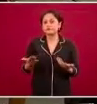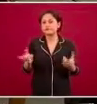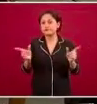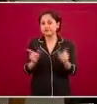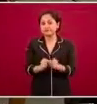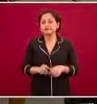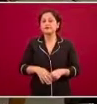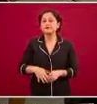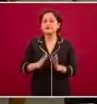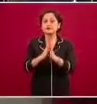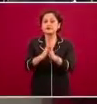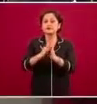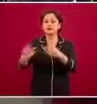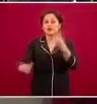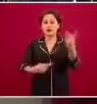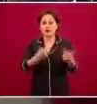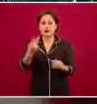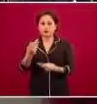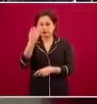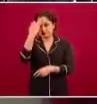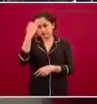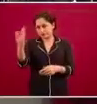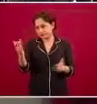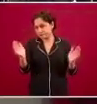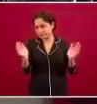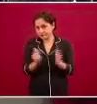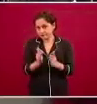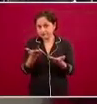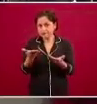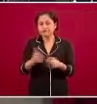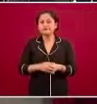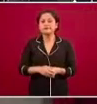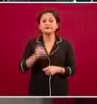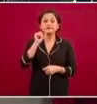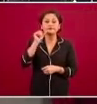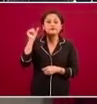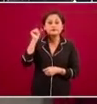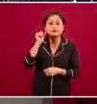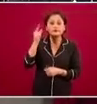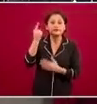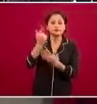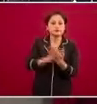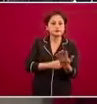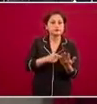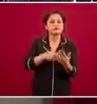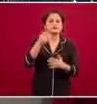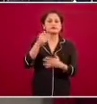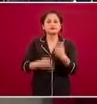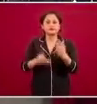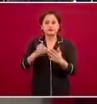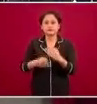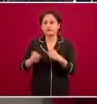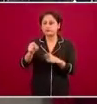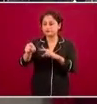We're gonna have few time for questions. Let's begin. Little time.